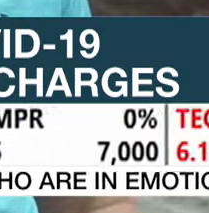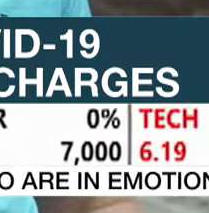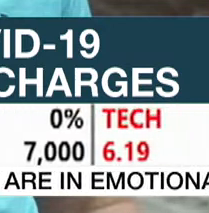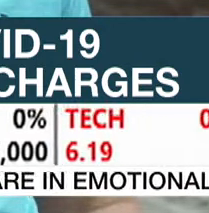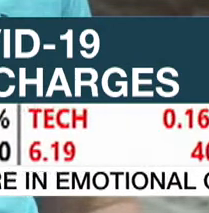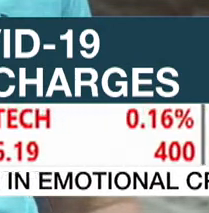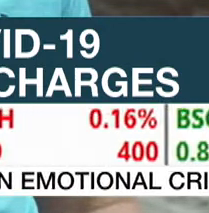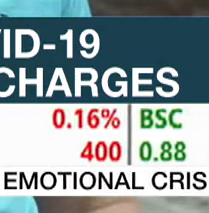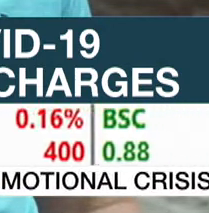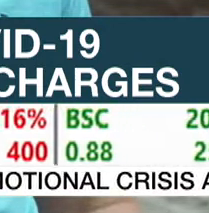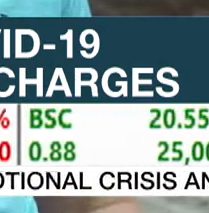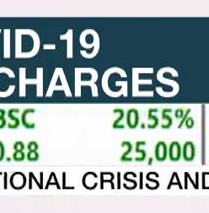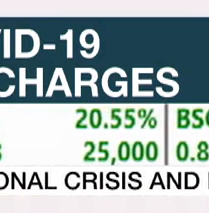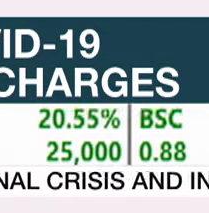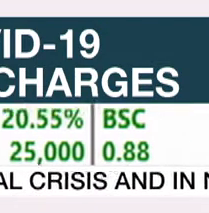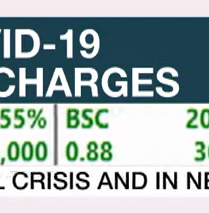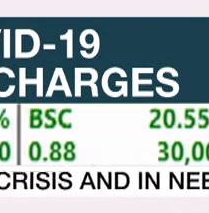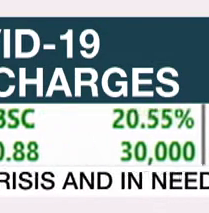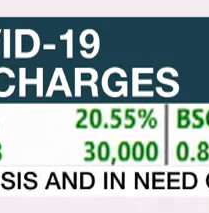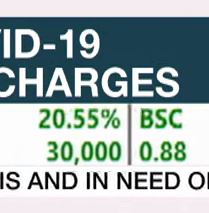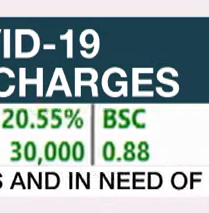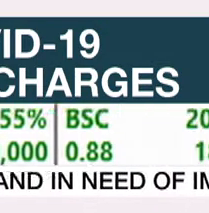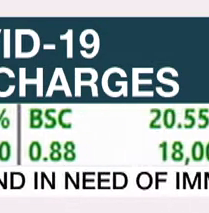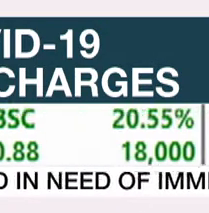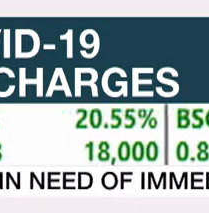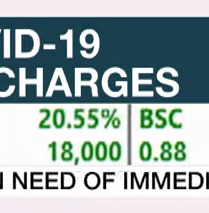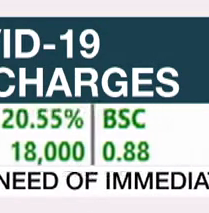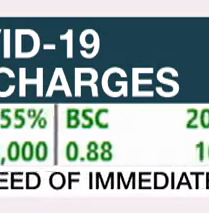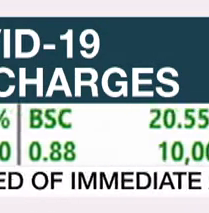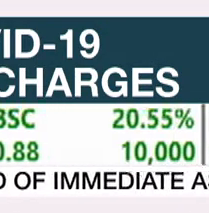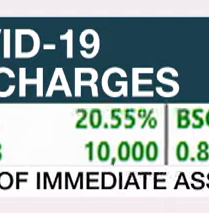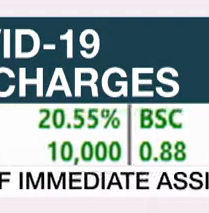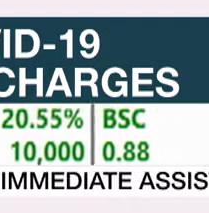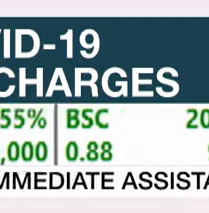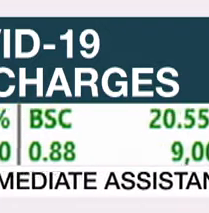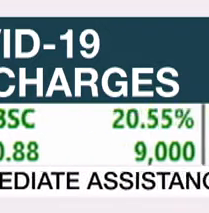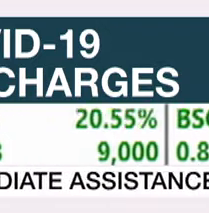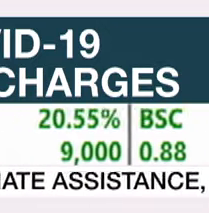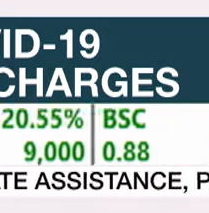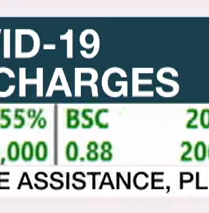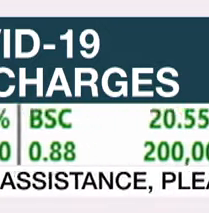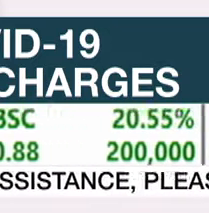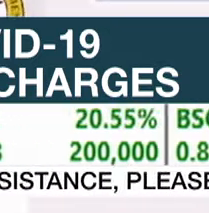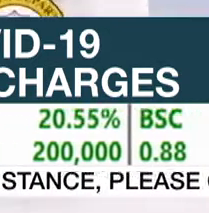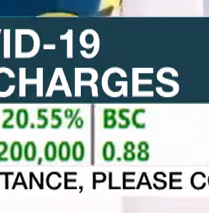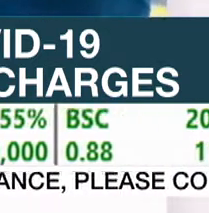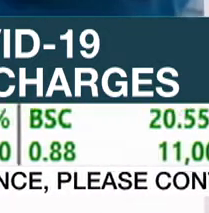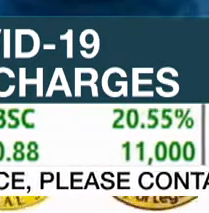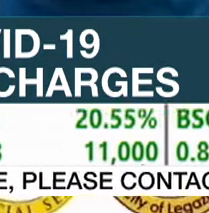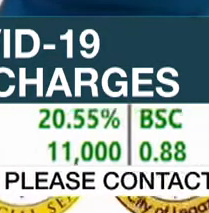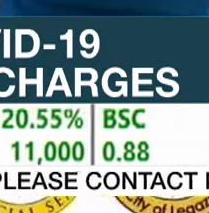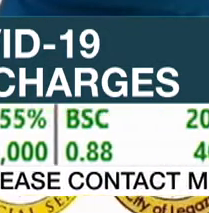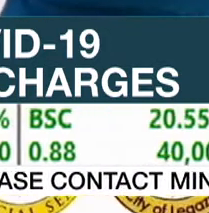30 days or lose their posts altogether depending on the decision of the Office of the Ombudsman. Dencing also not buying the excuse